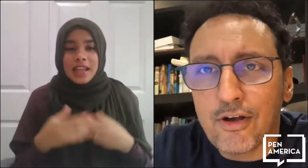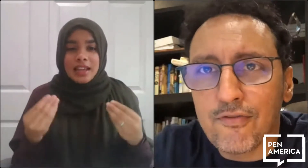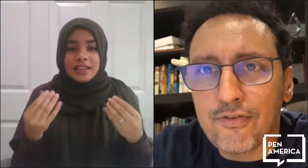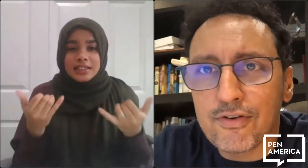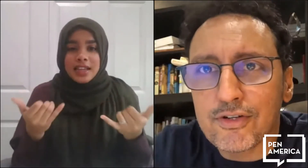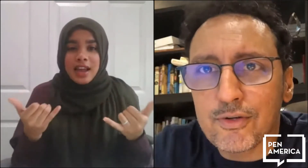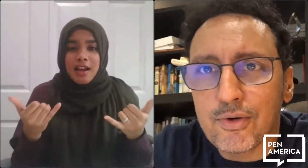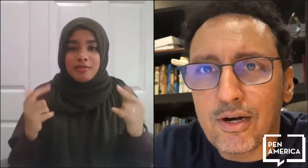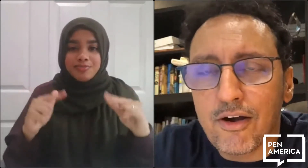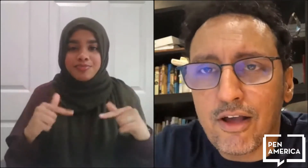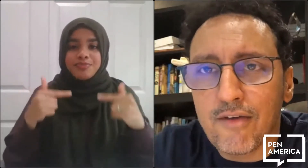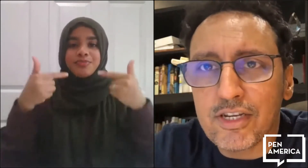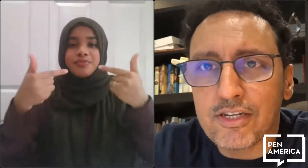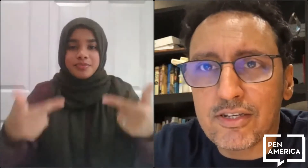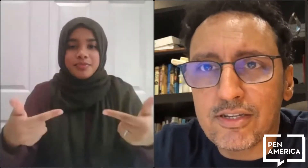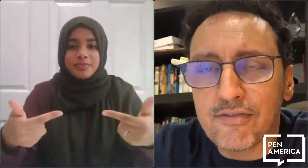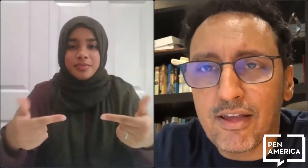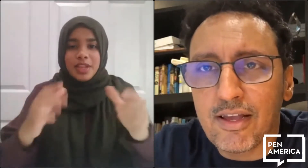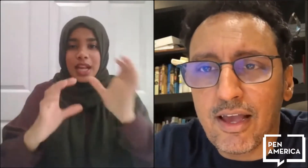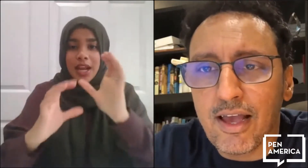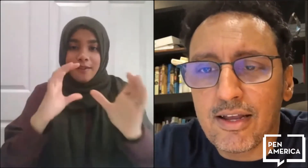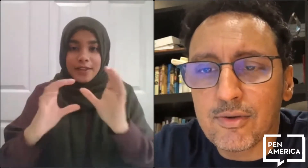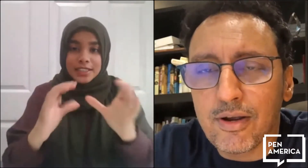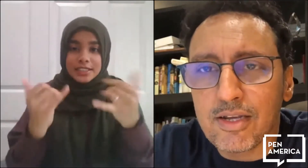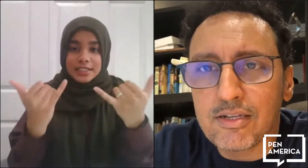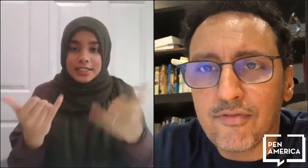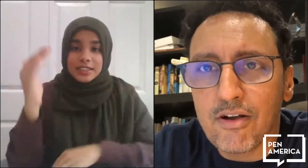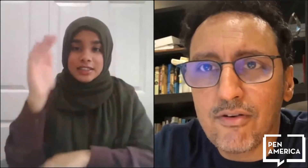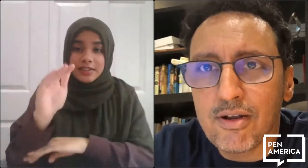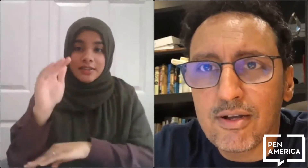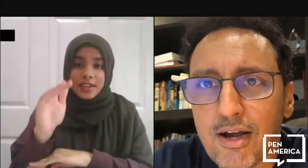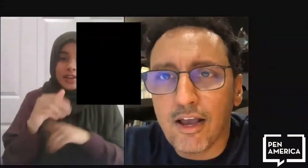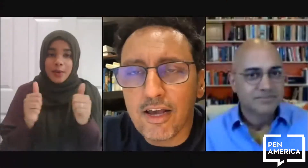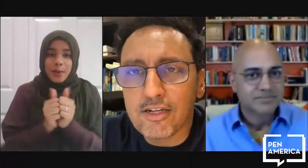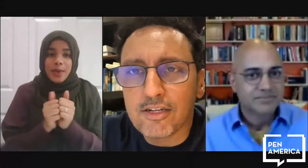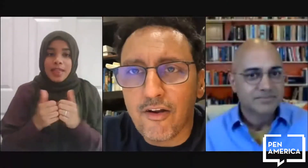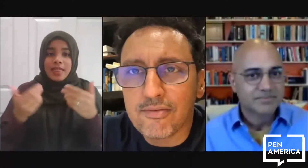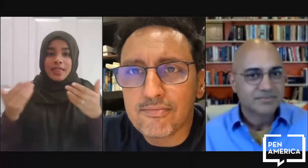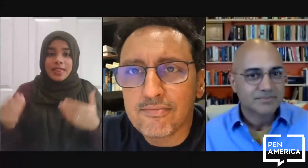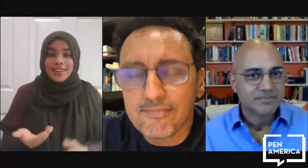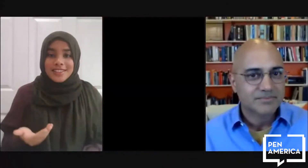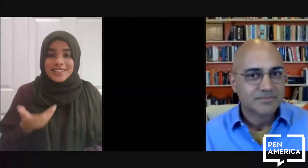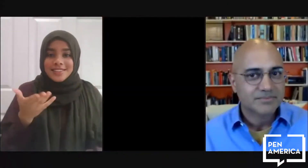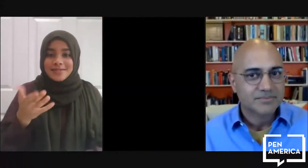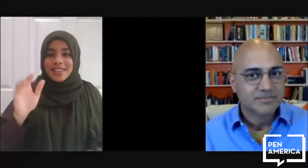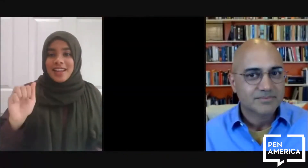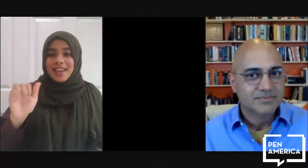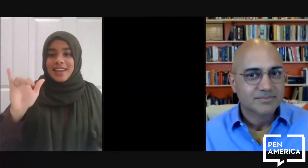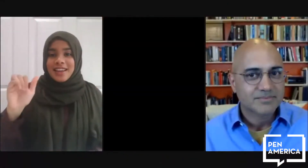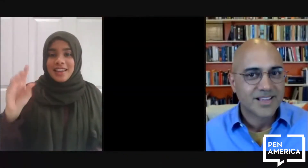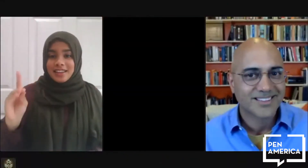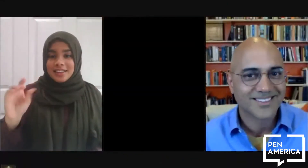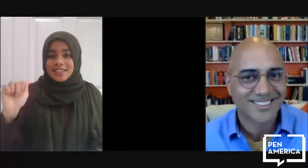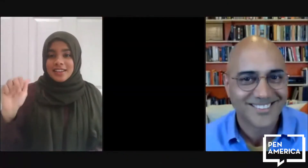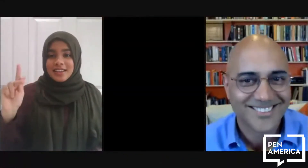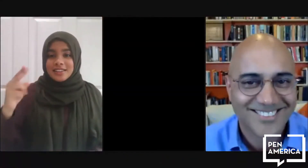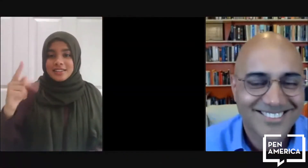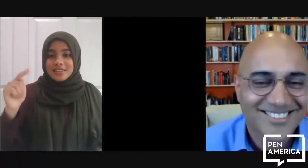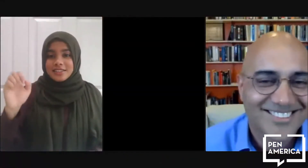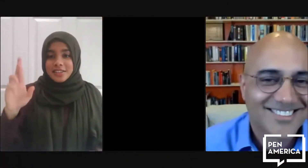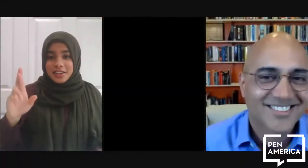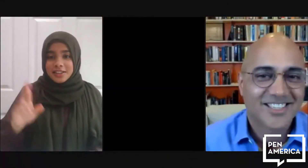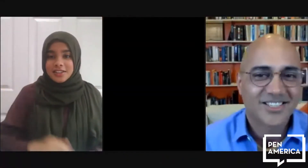now I'll turn it over to our conversation this evening and to our guest of honor, Ayad Akhtar. Thank you.